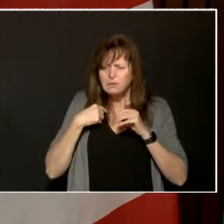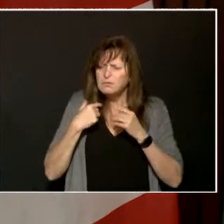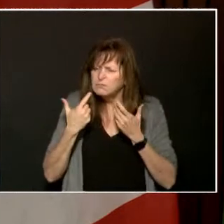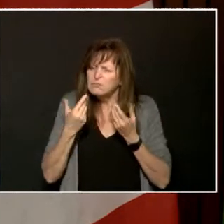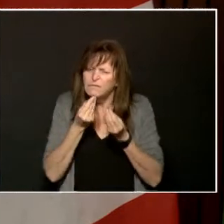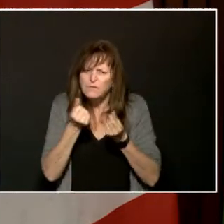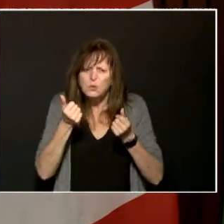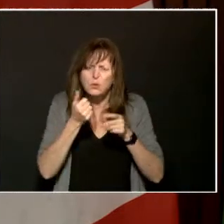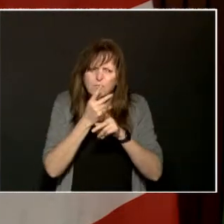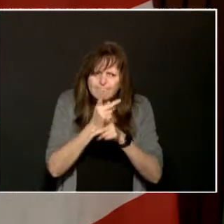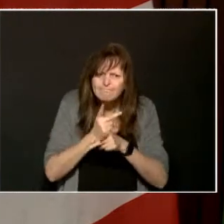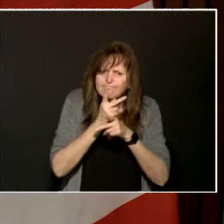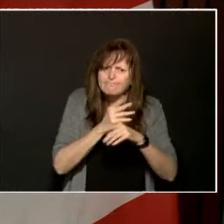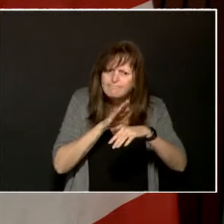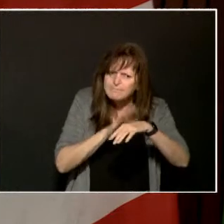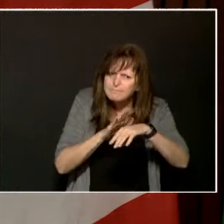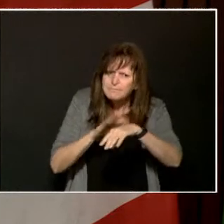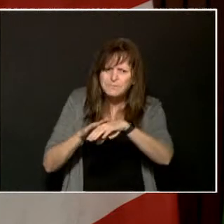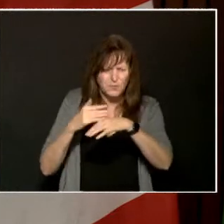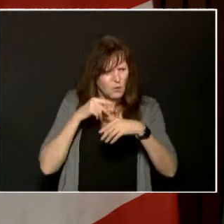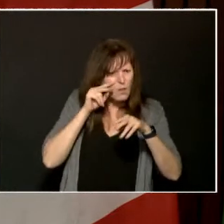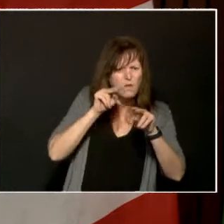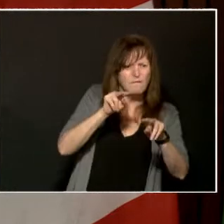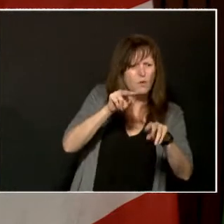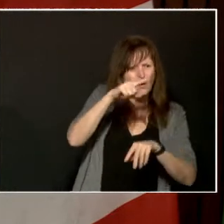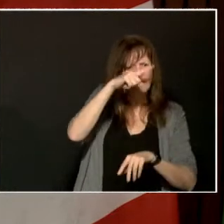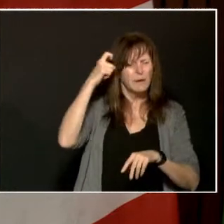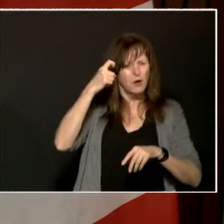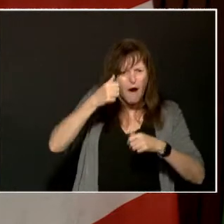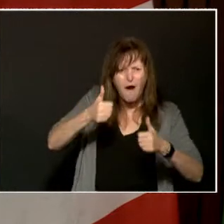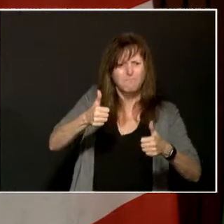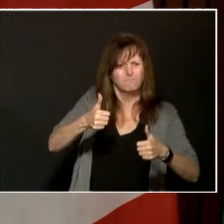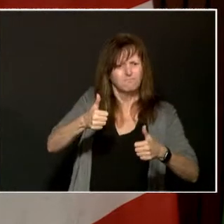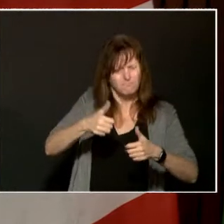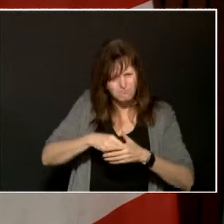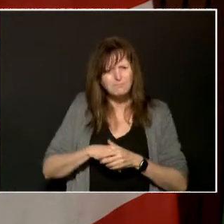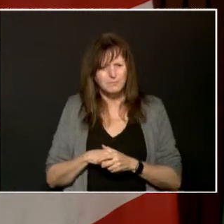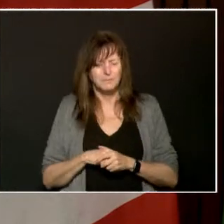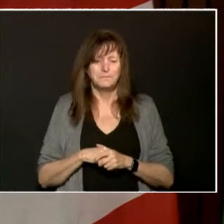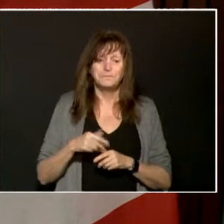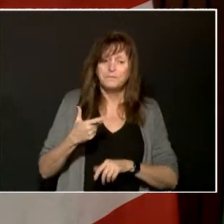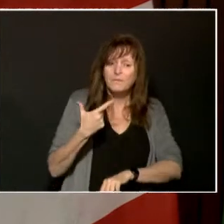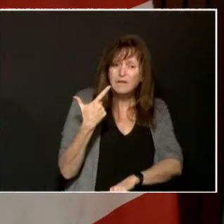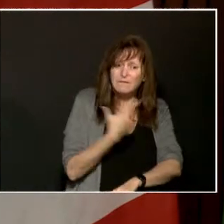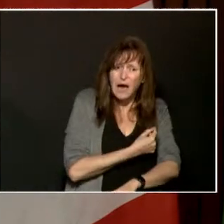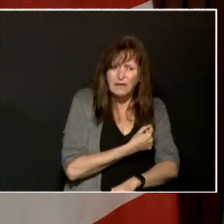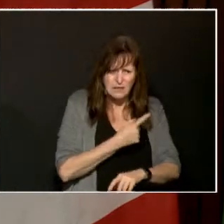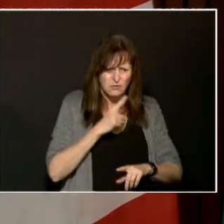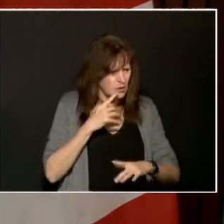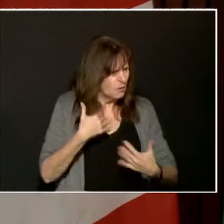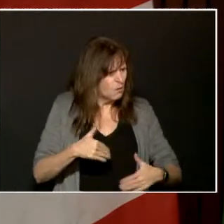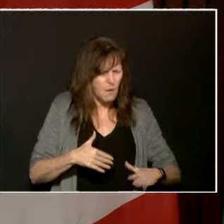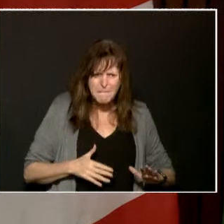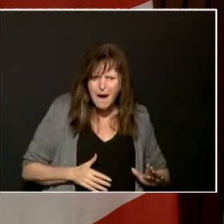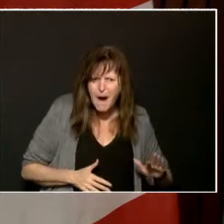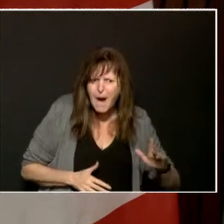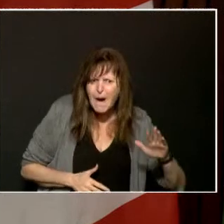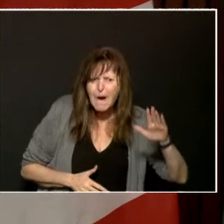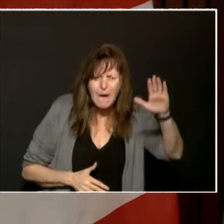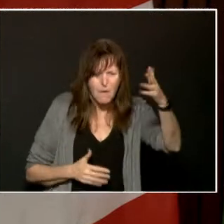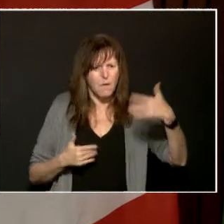summer. We have made strong progress on vaccination, and we can point to falling hospitalization rates and